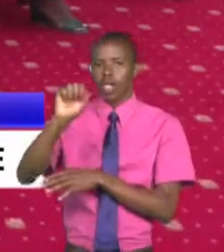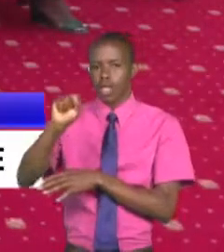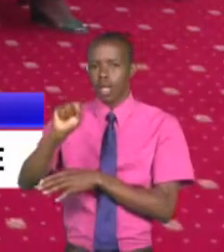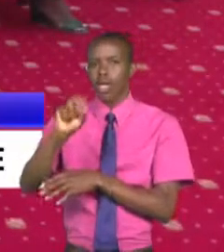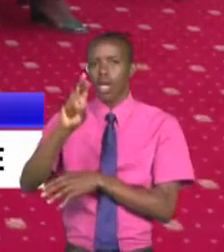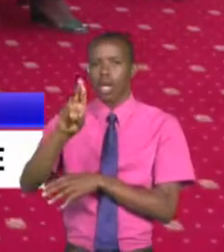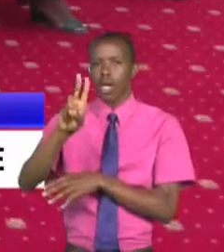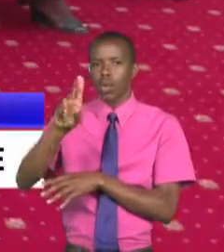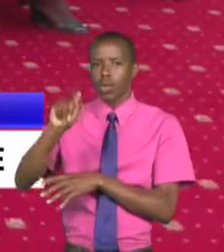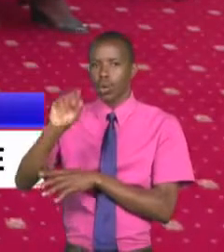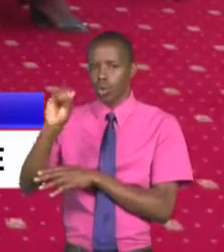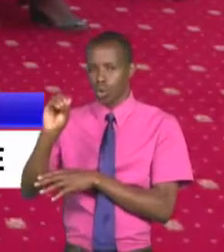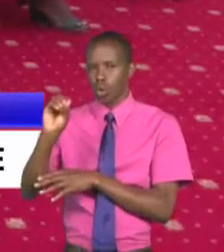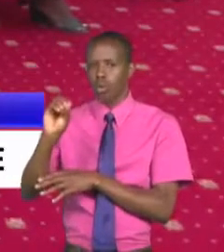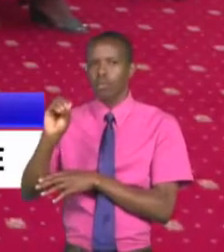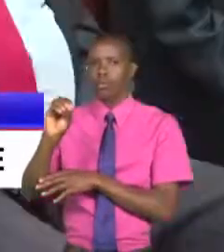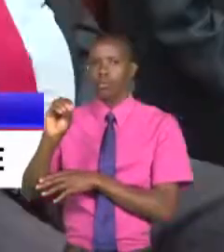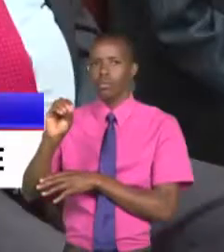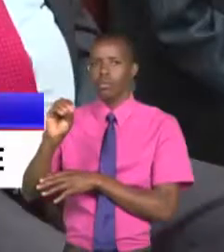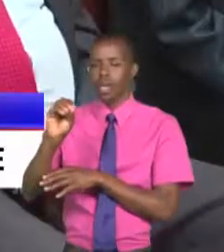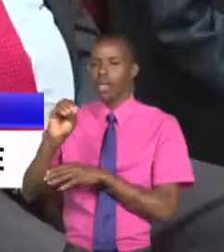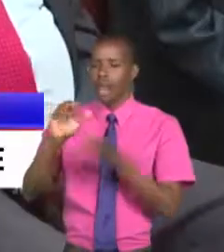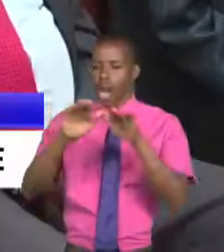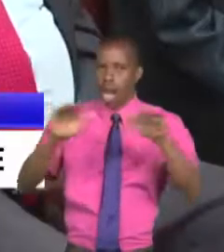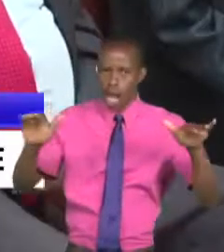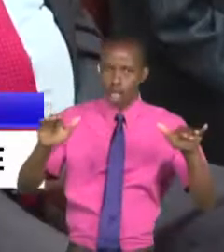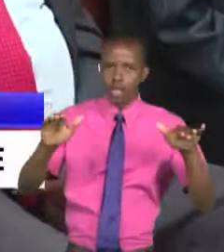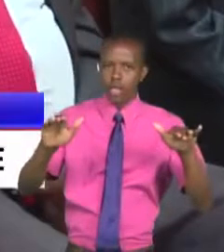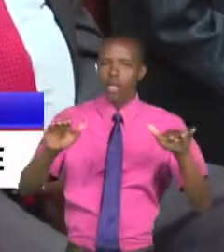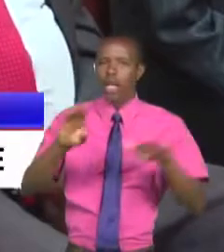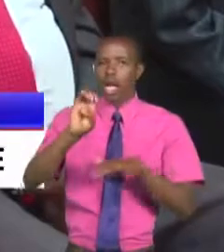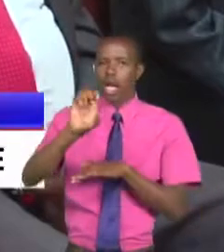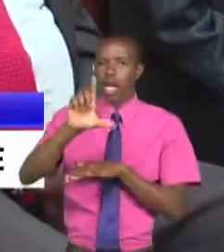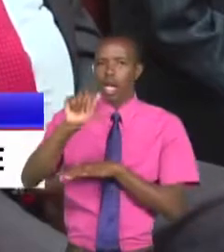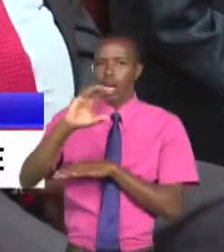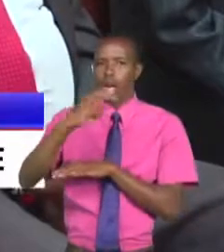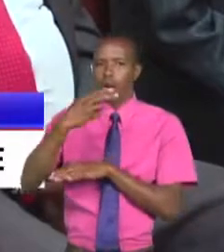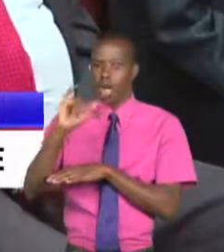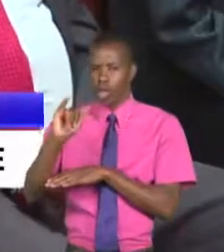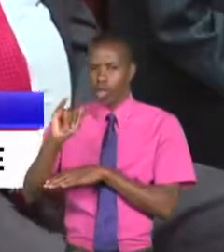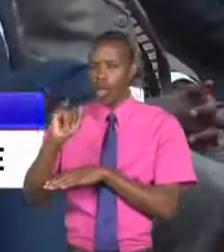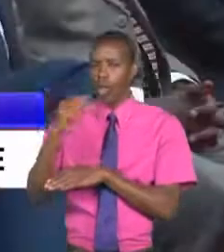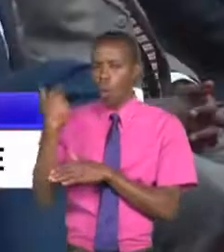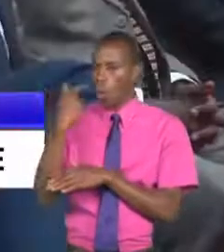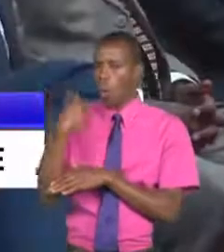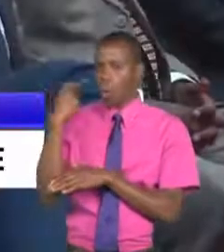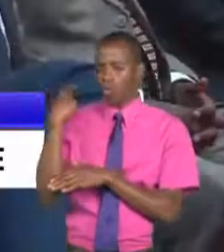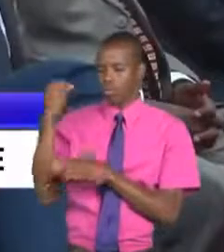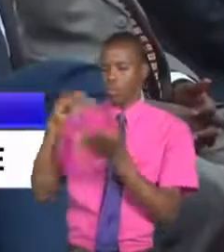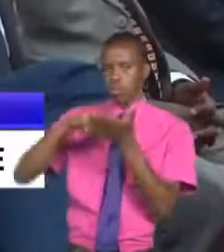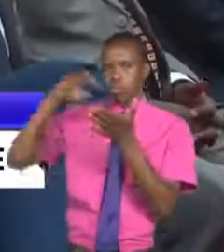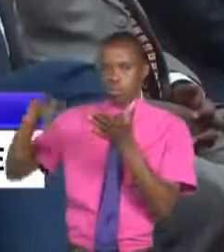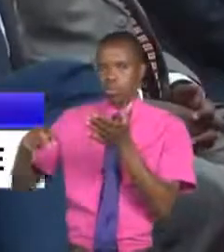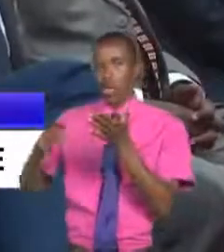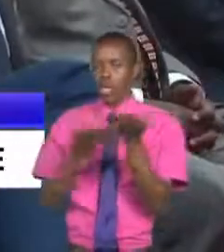for Energy, Alex Mburi Mwiru for Lands and Physical Planning, and Beatrice Elachi, who recently resigned as the Speaker of Nairobi County and now